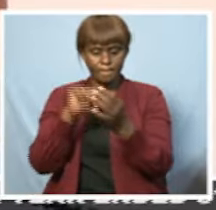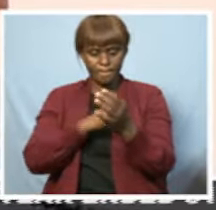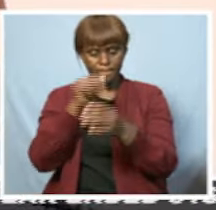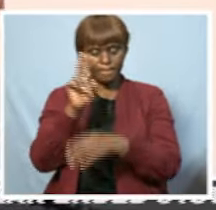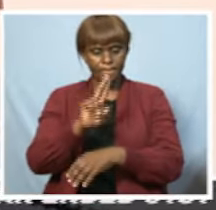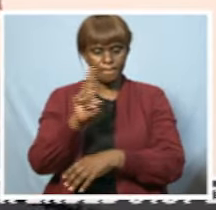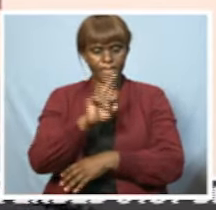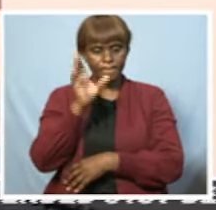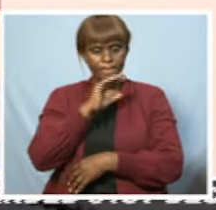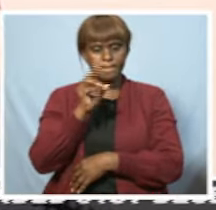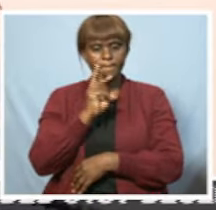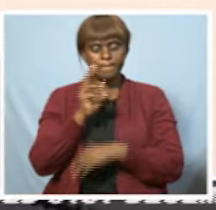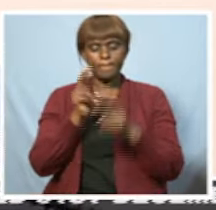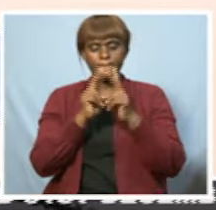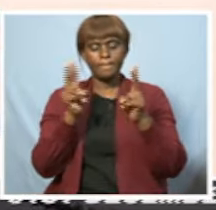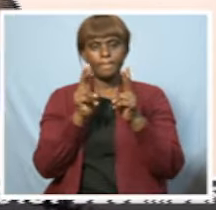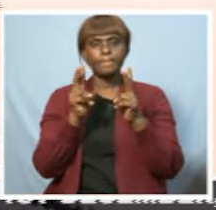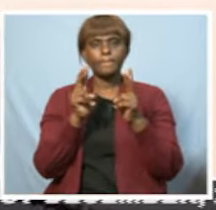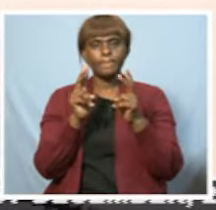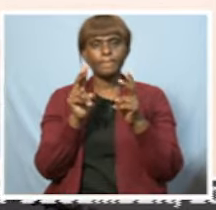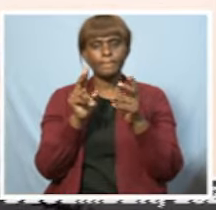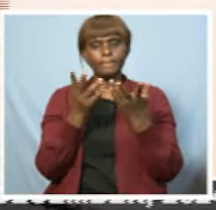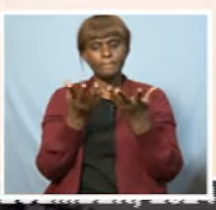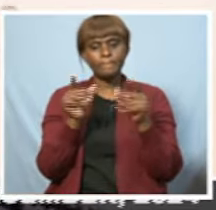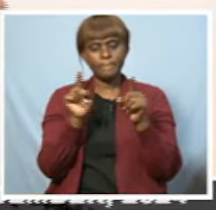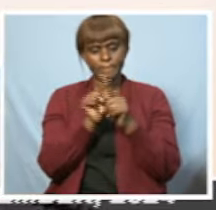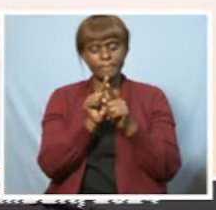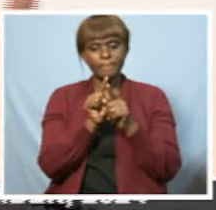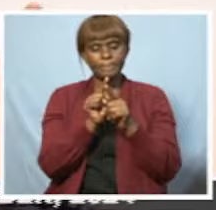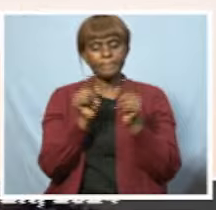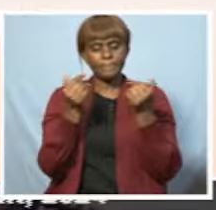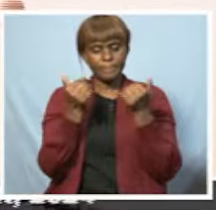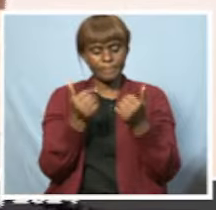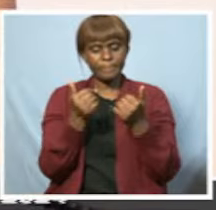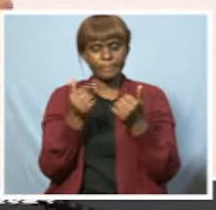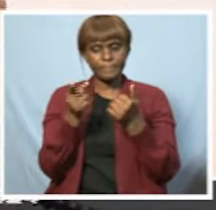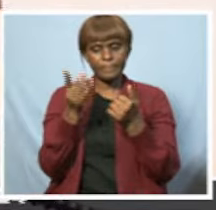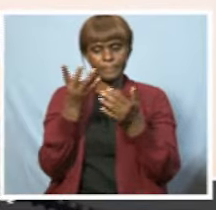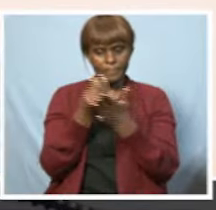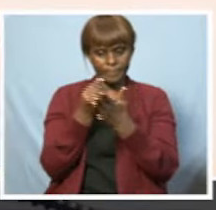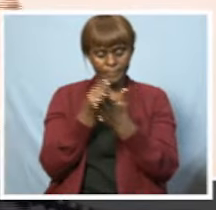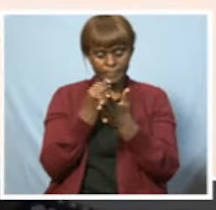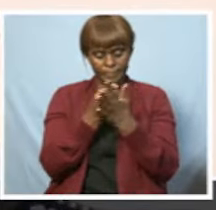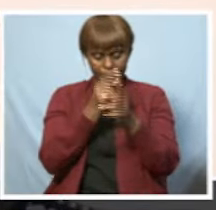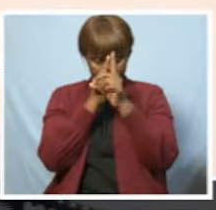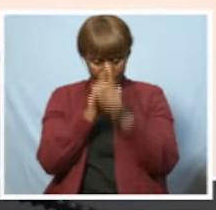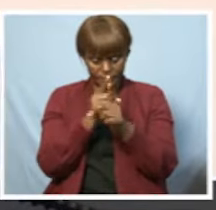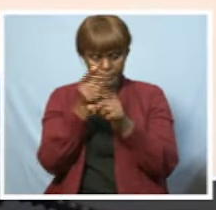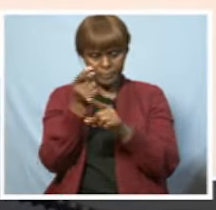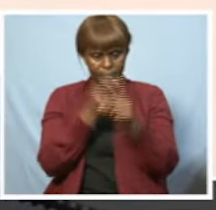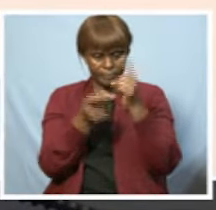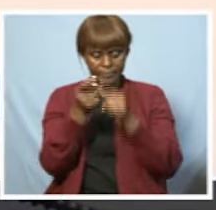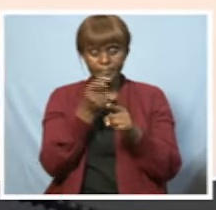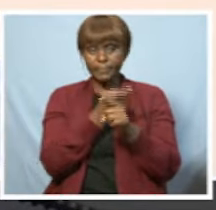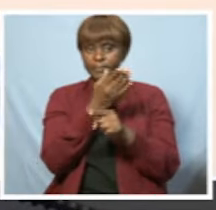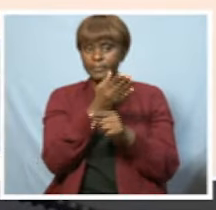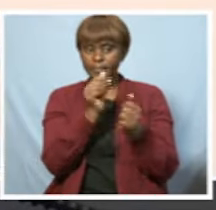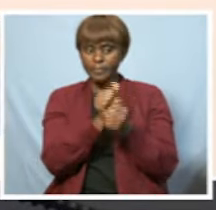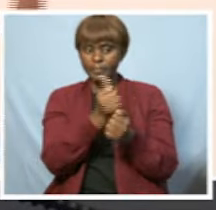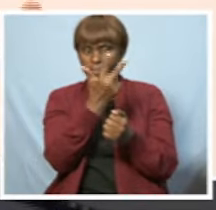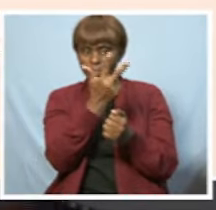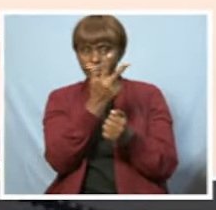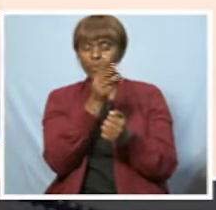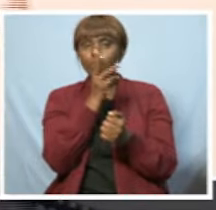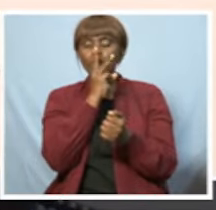spending, so we saw, and we were spending, and we were spending money. So the decision came through that with the 3